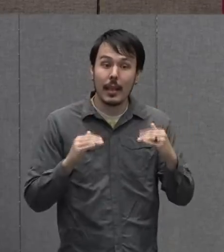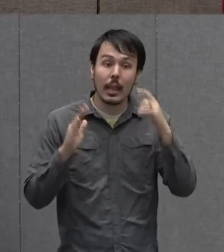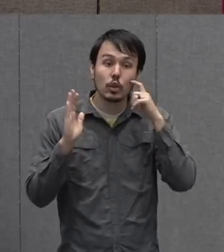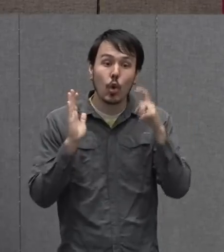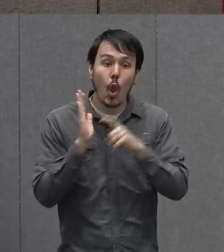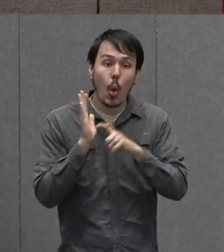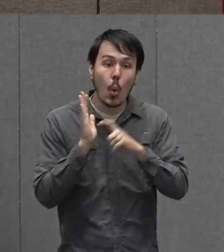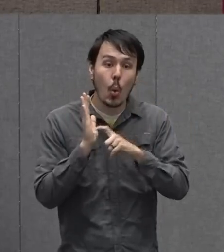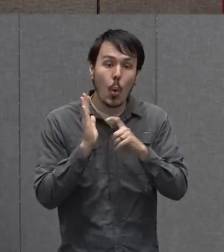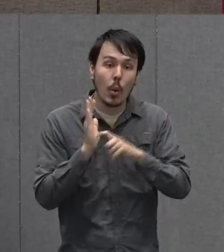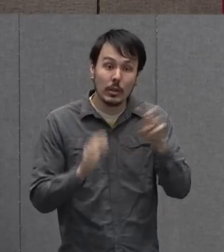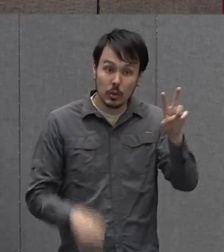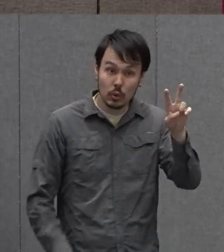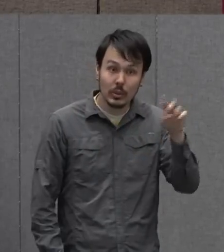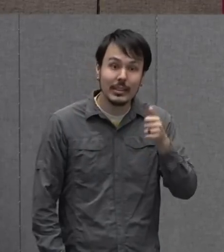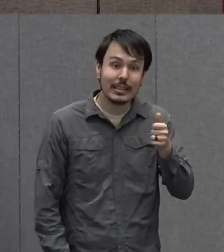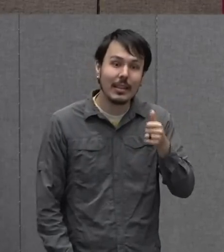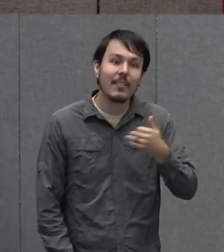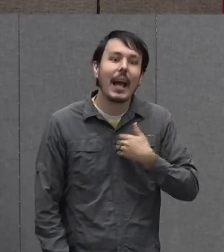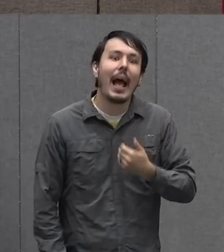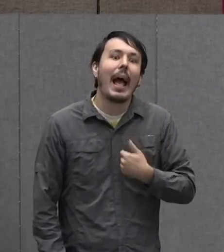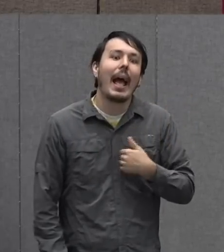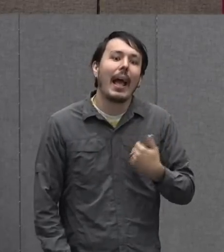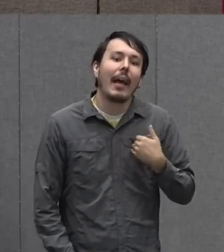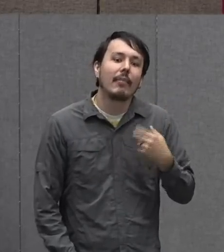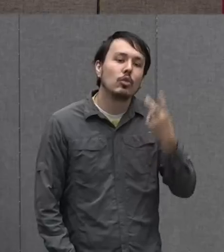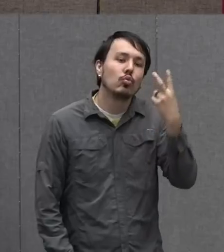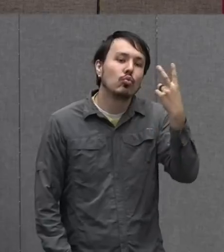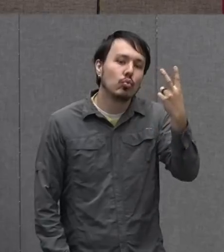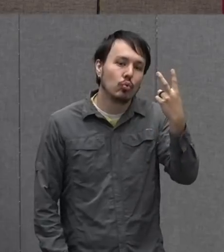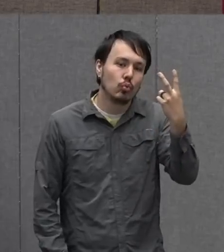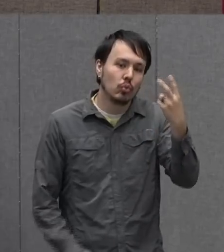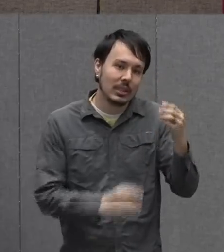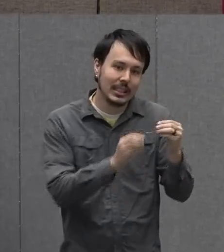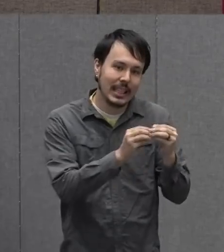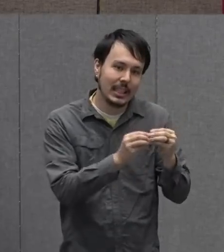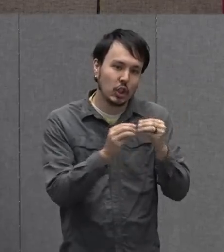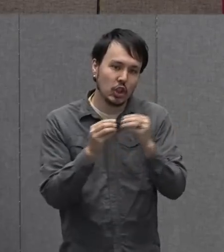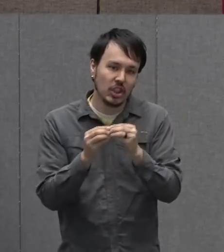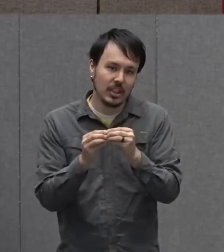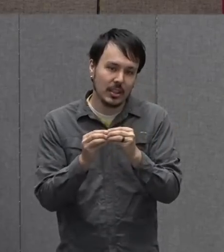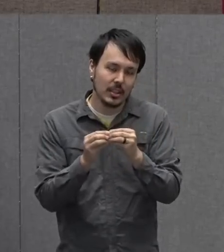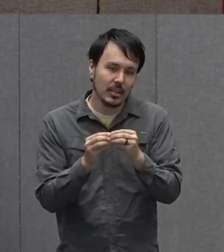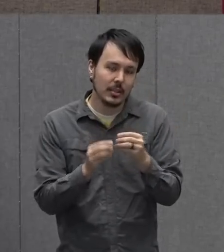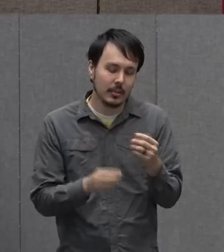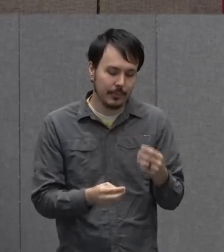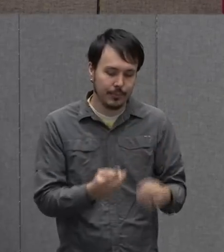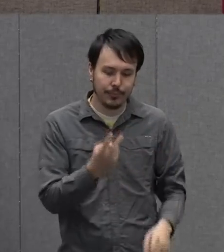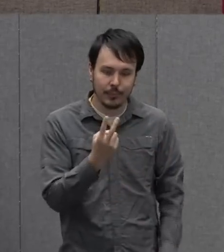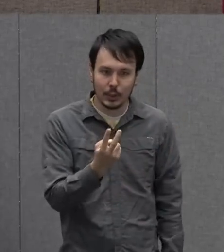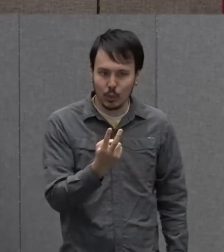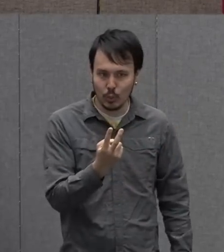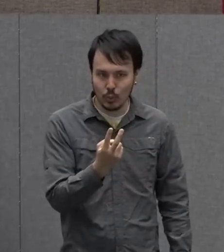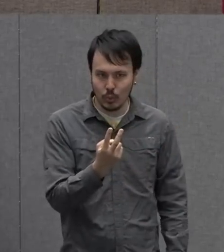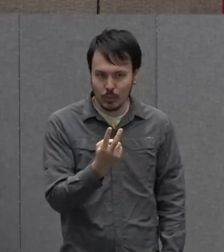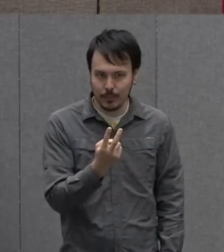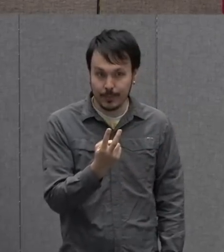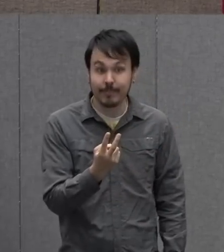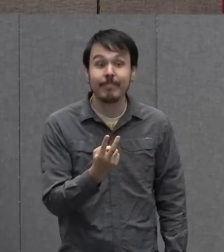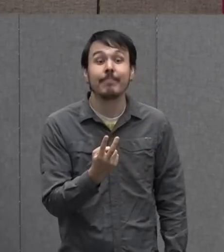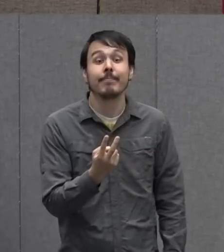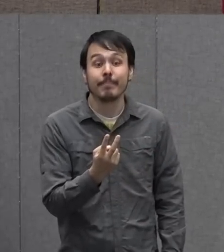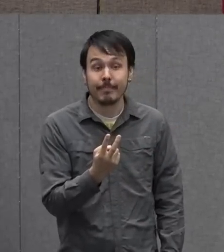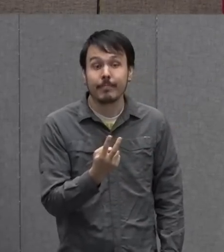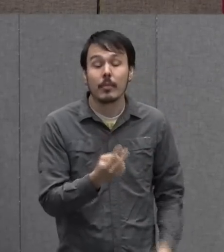I have 2 digits. 2 digits. So these